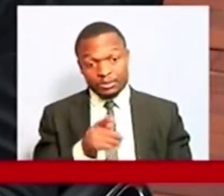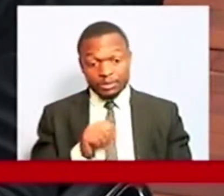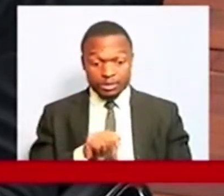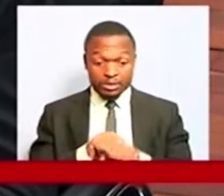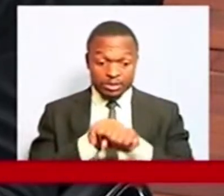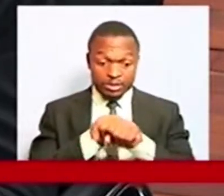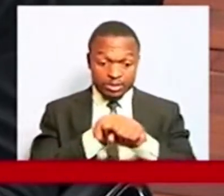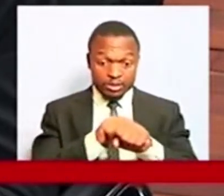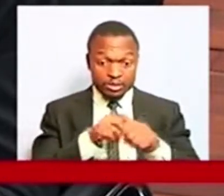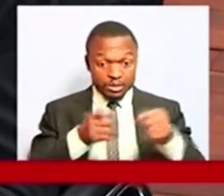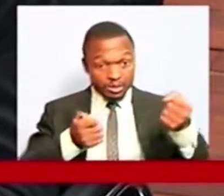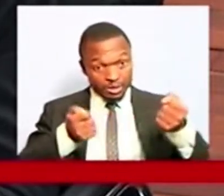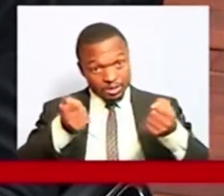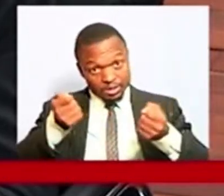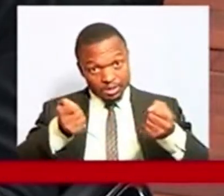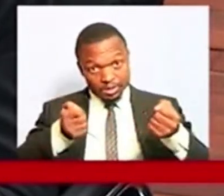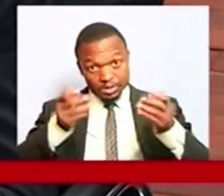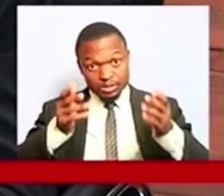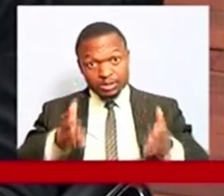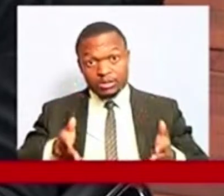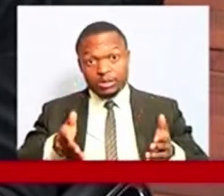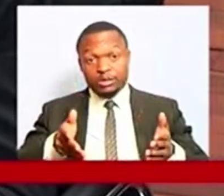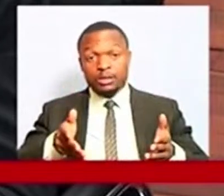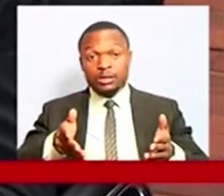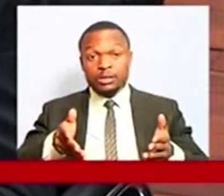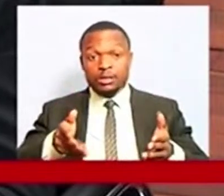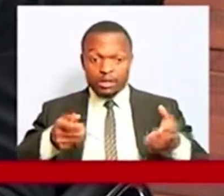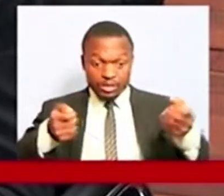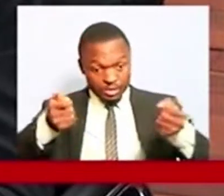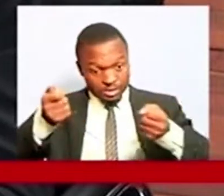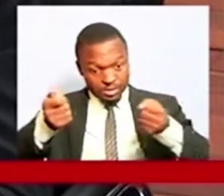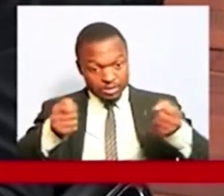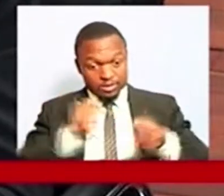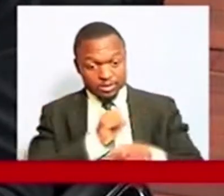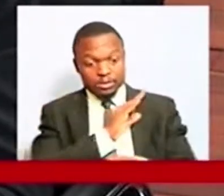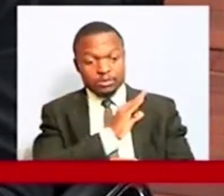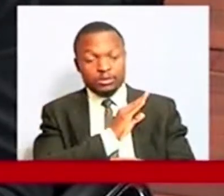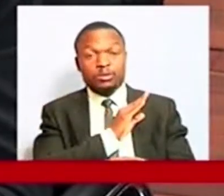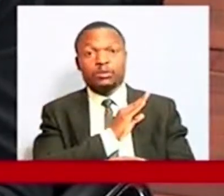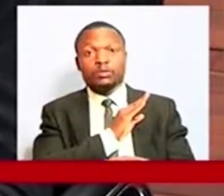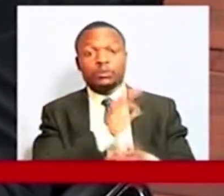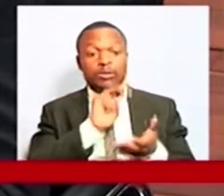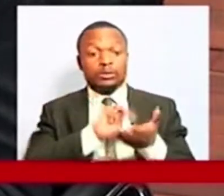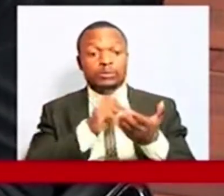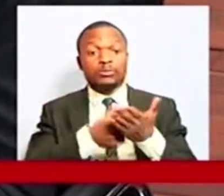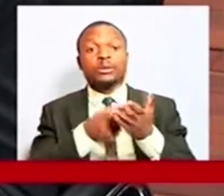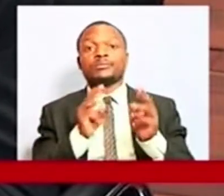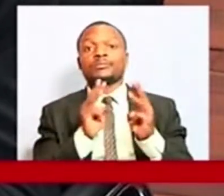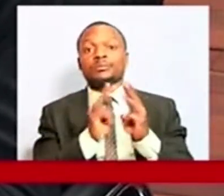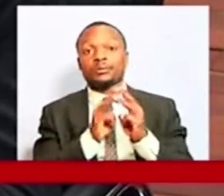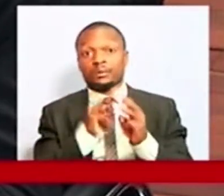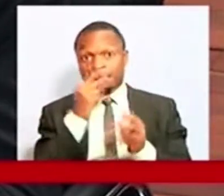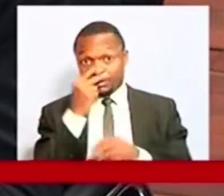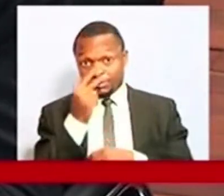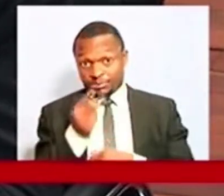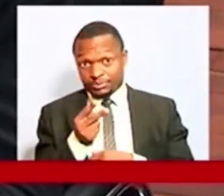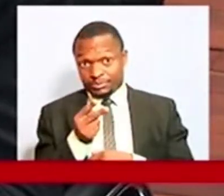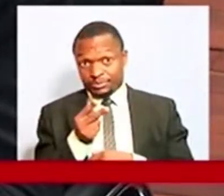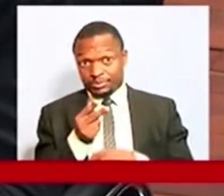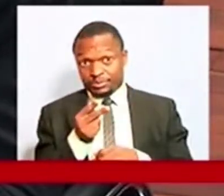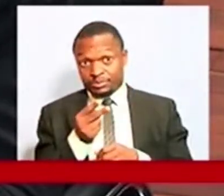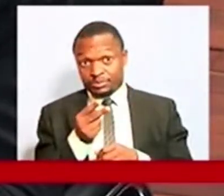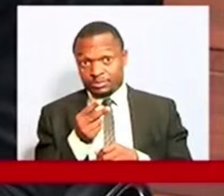the driver taking officers to Mansa for a meeting. You have seen? We can just